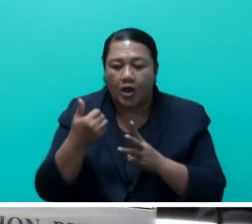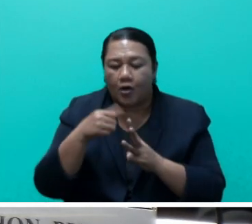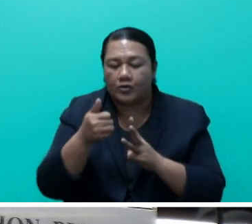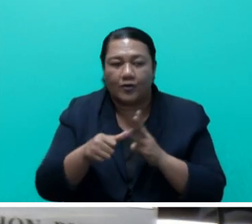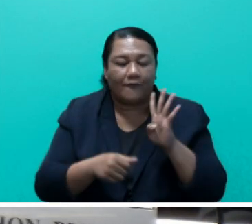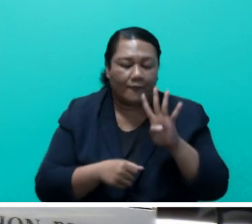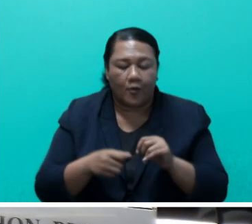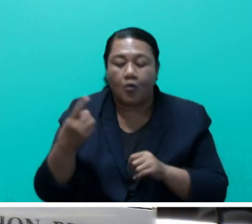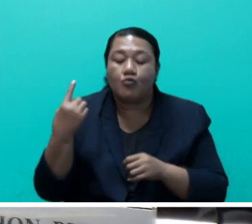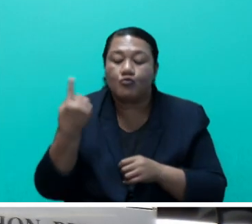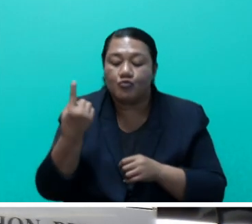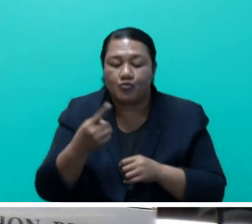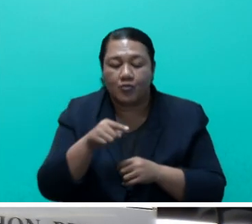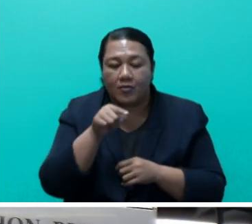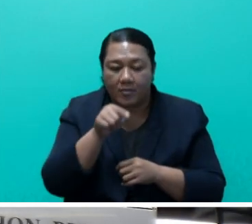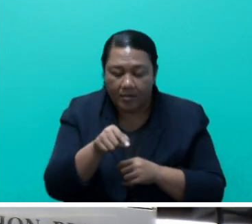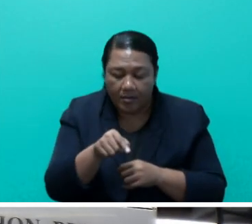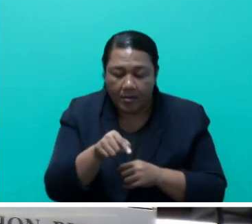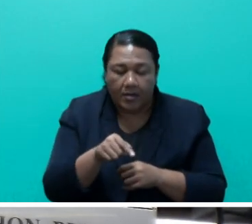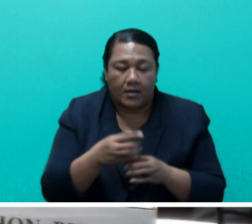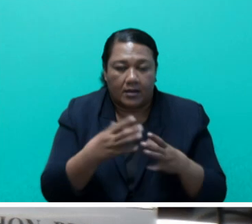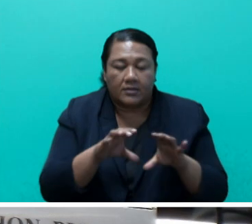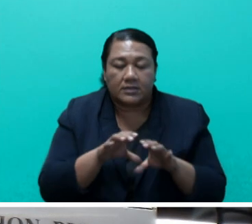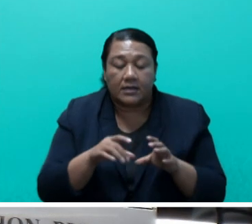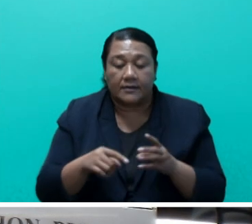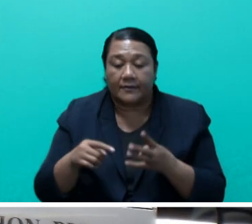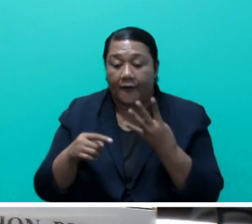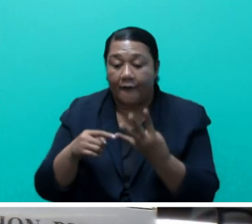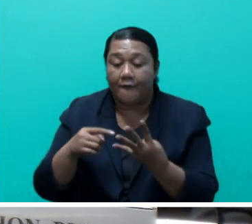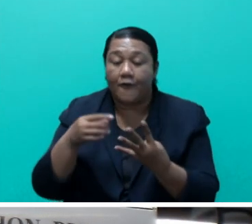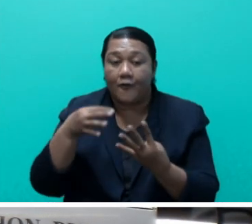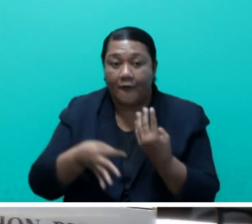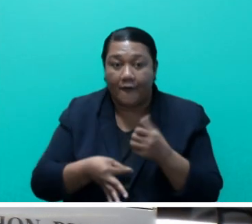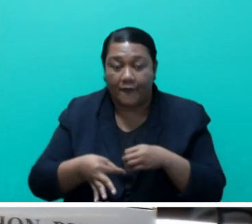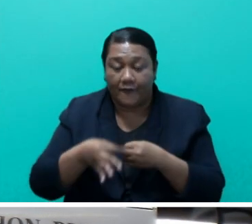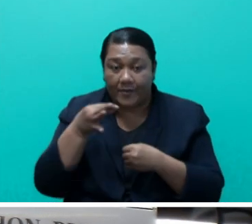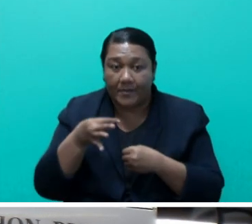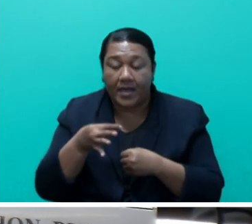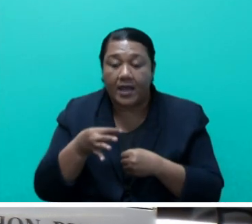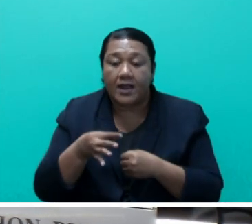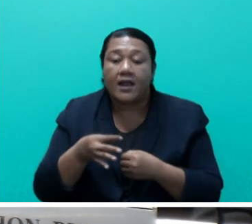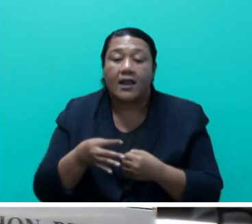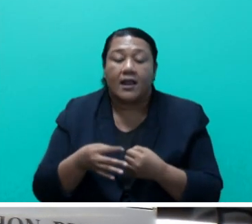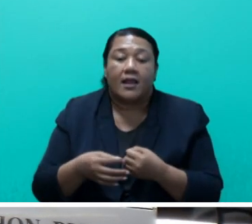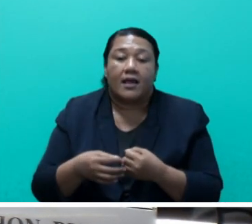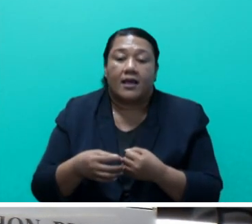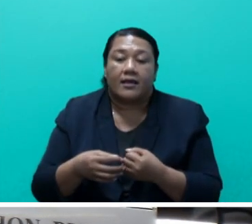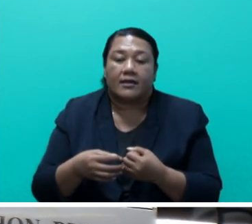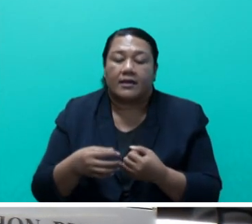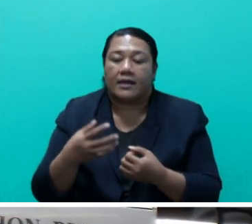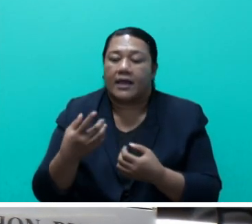farmers included 4 female and 10 male farmers that are actively growing and supplying cane to the mills.